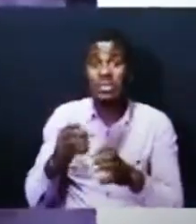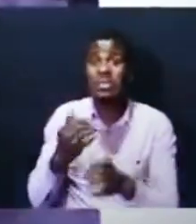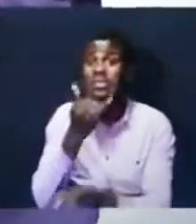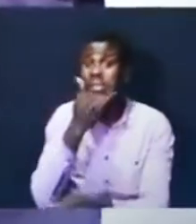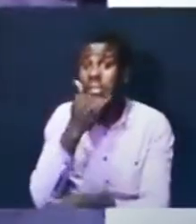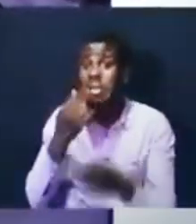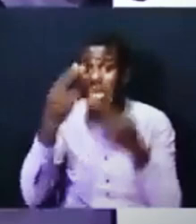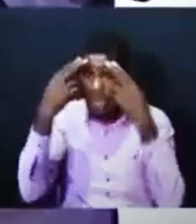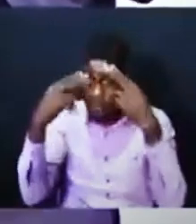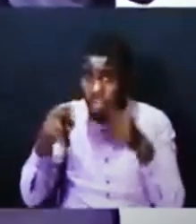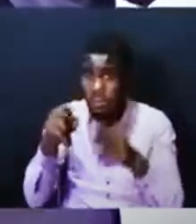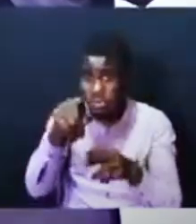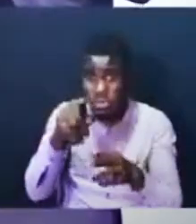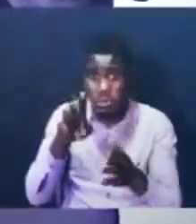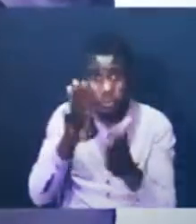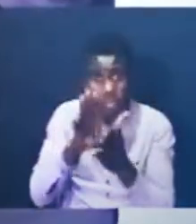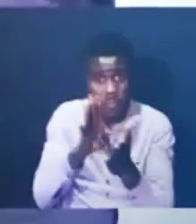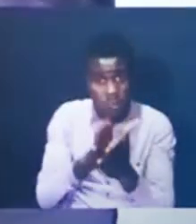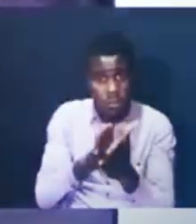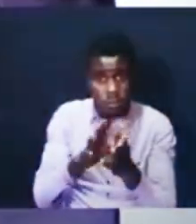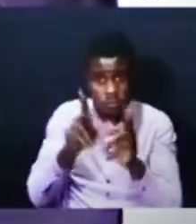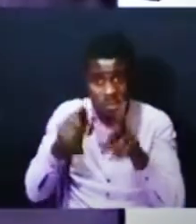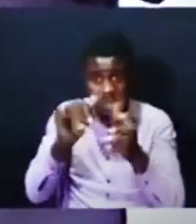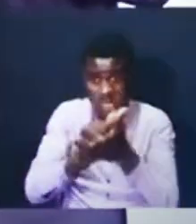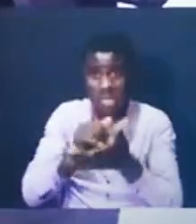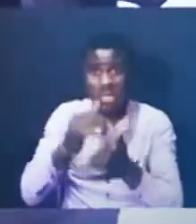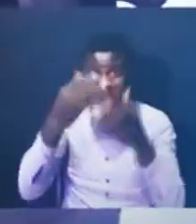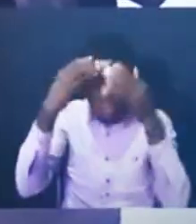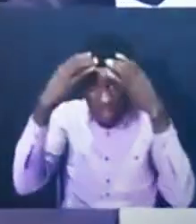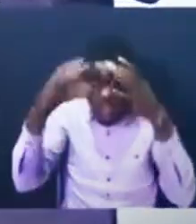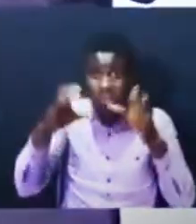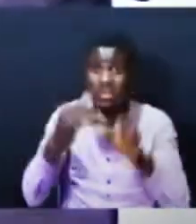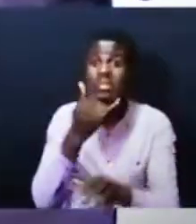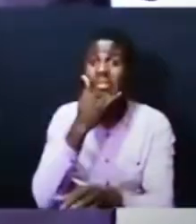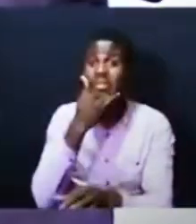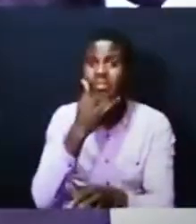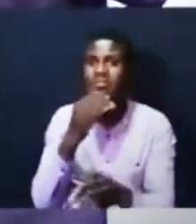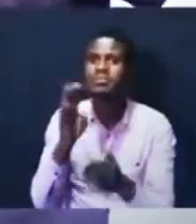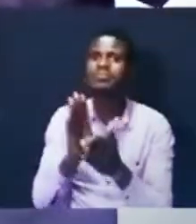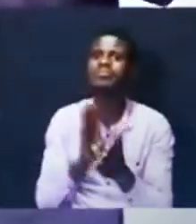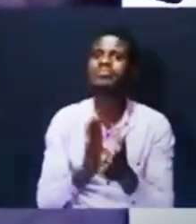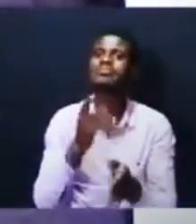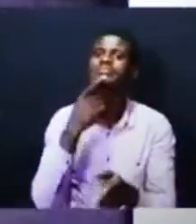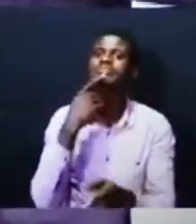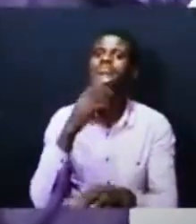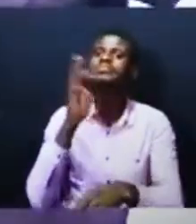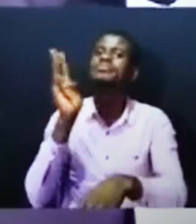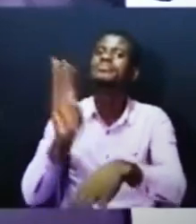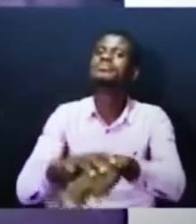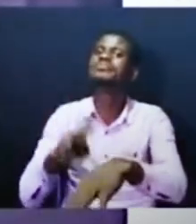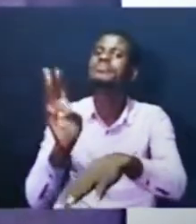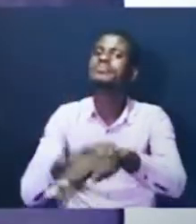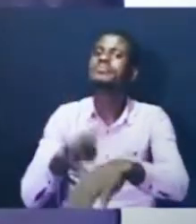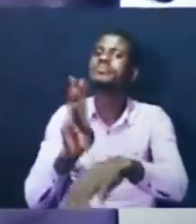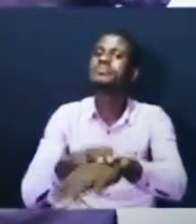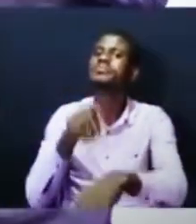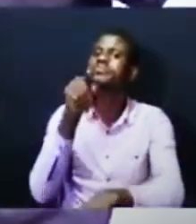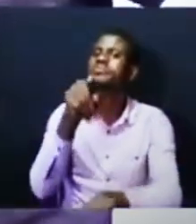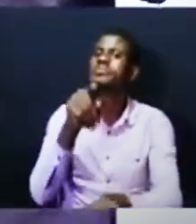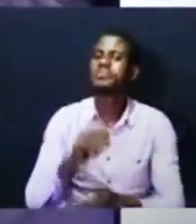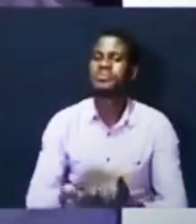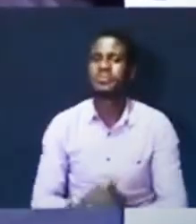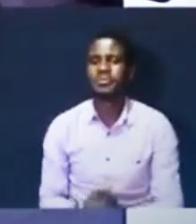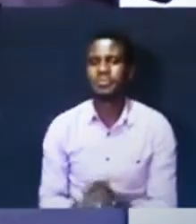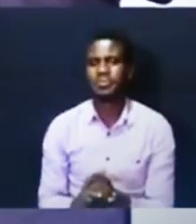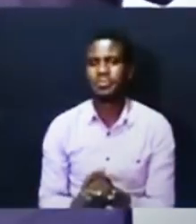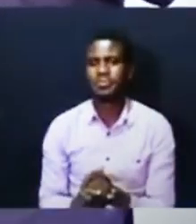offender, the Bible says, woe unto you. Se enam nipa no so ana eba ana se enam no so ana etia wankasa ana adwindwini mu